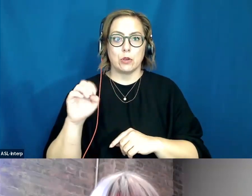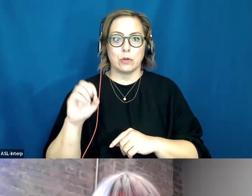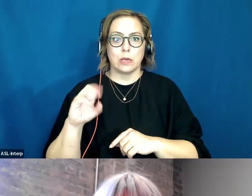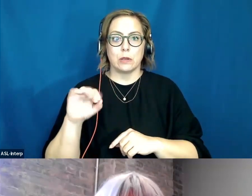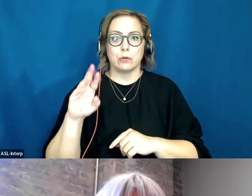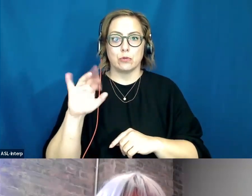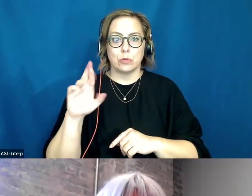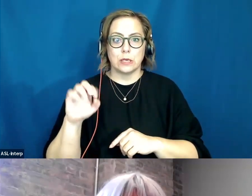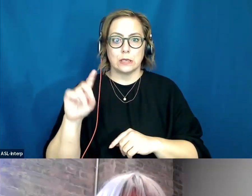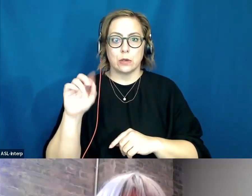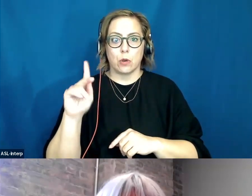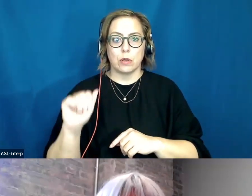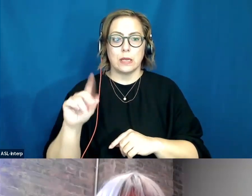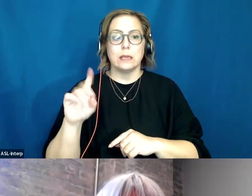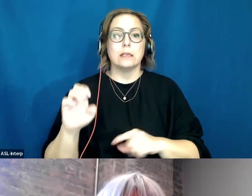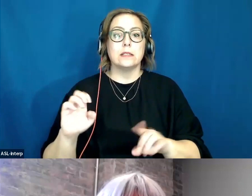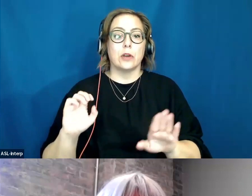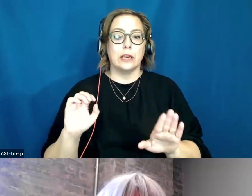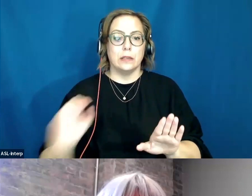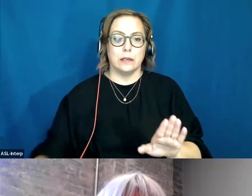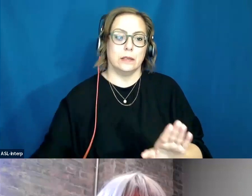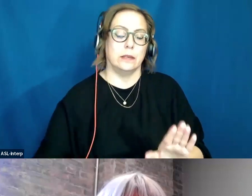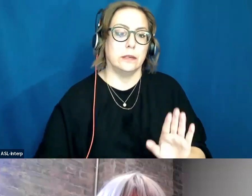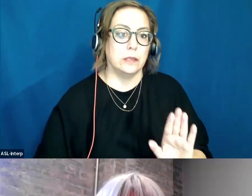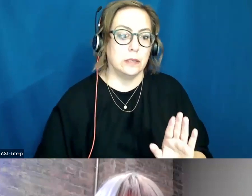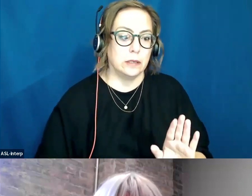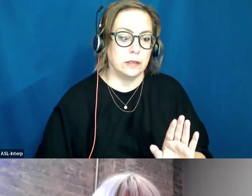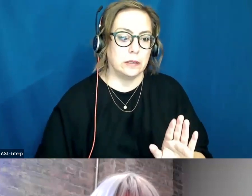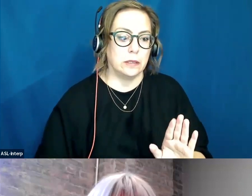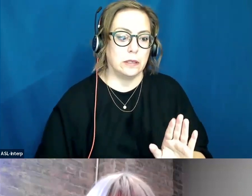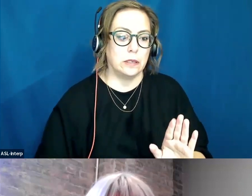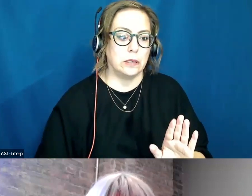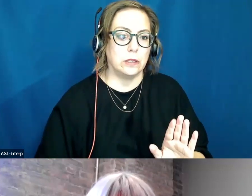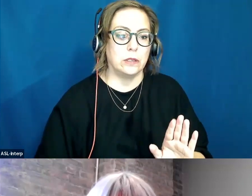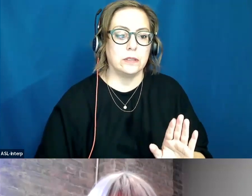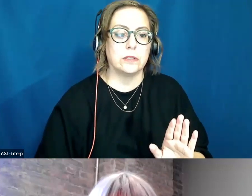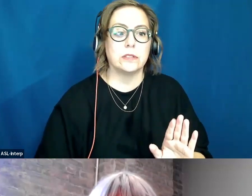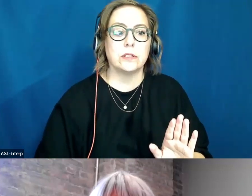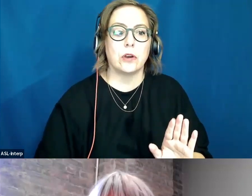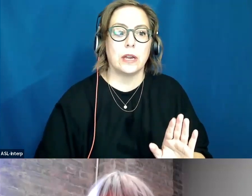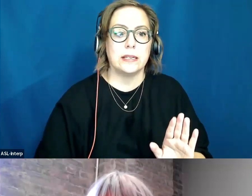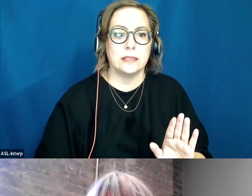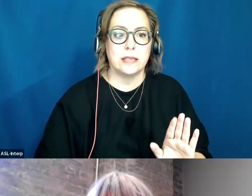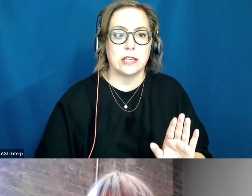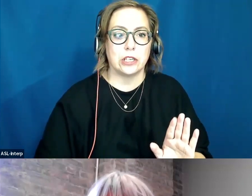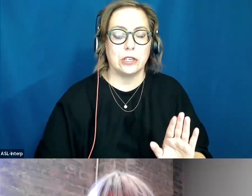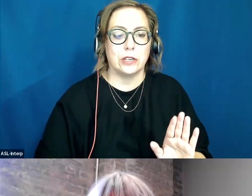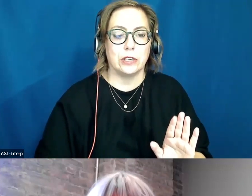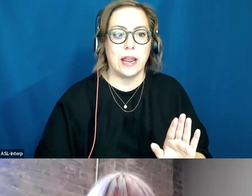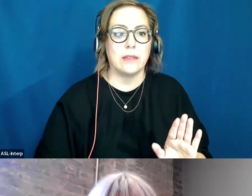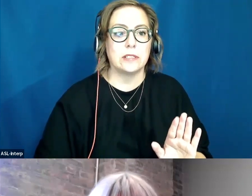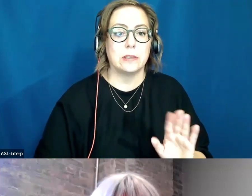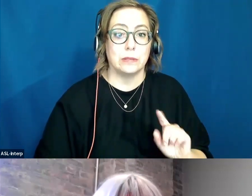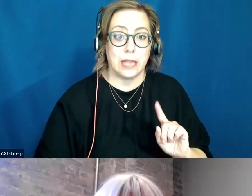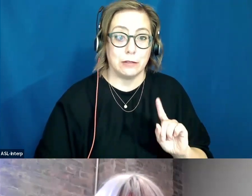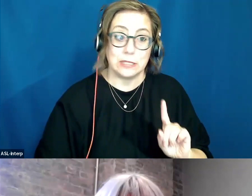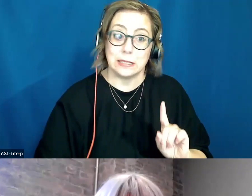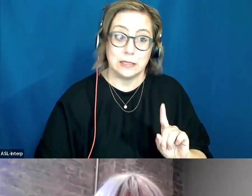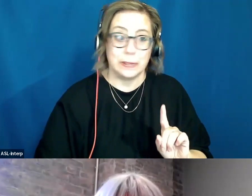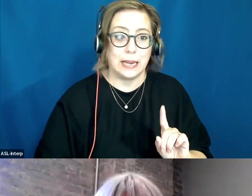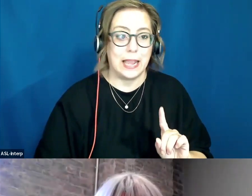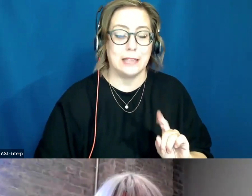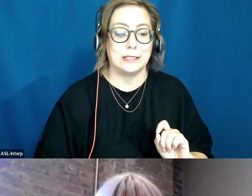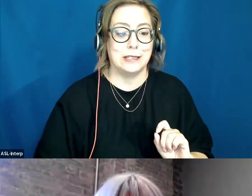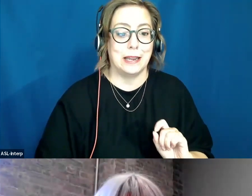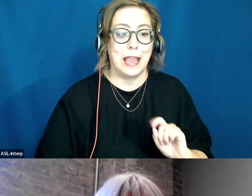Oji-Cree, Dakota, and Dene peoples, and the homeland of the Red River Métis Nation. We note that Treaty 3 is where Winnipeg... Sasha, you're going to have to slow down just a